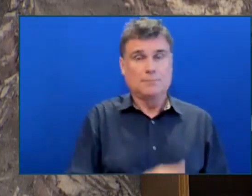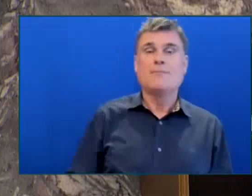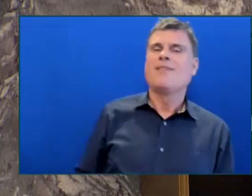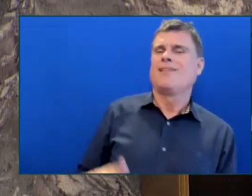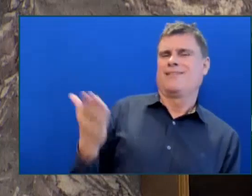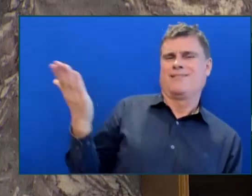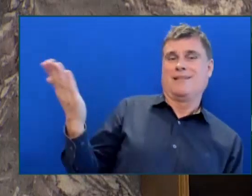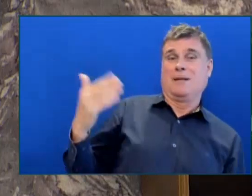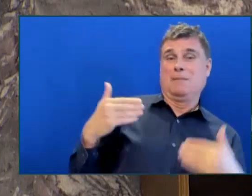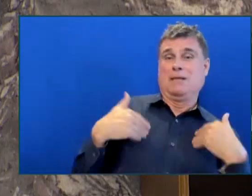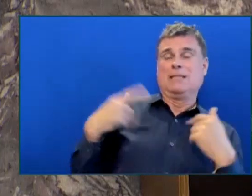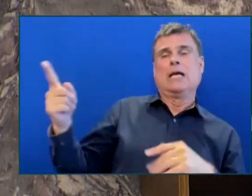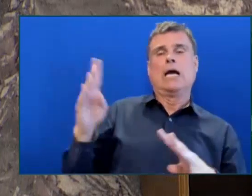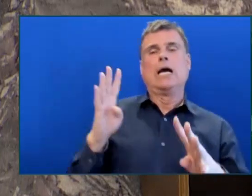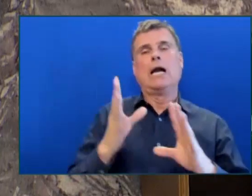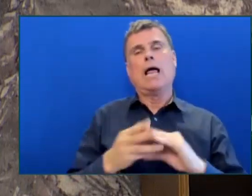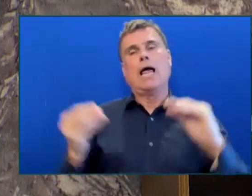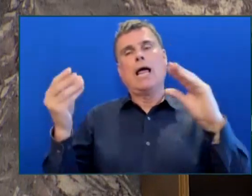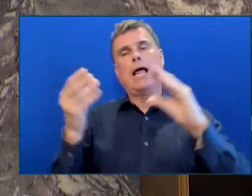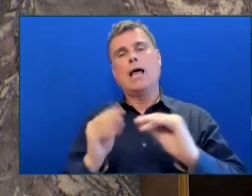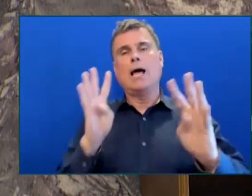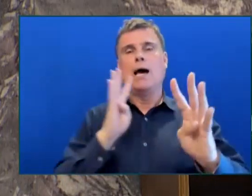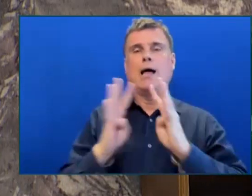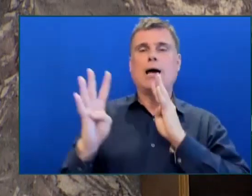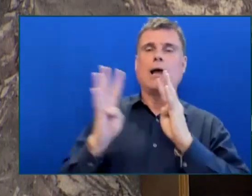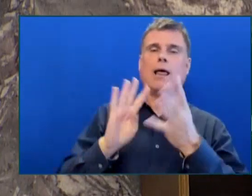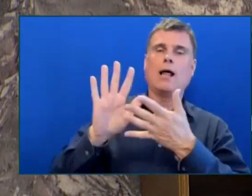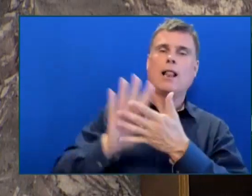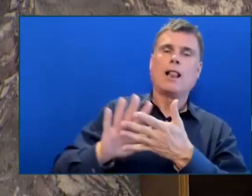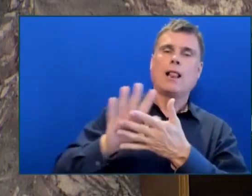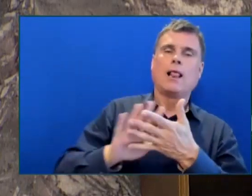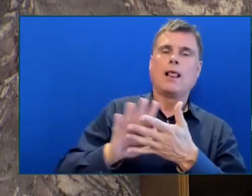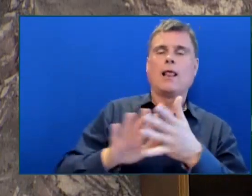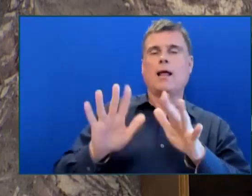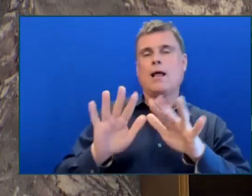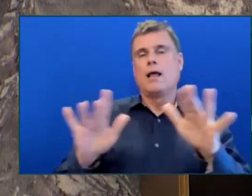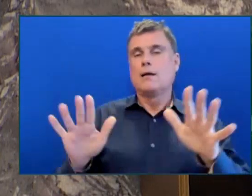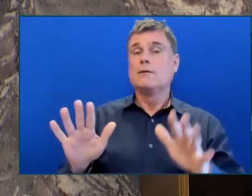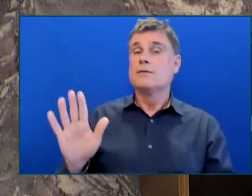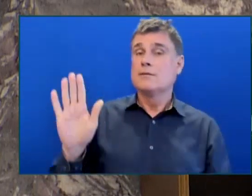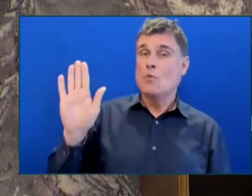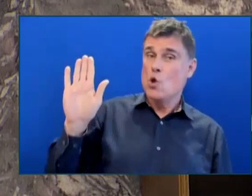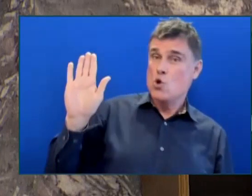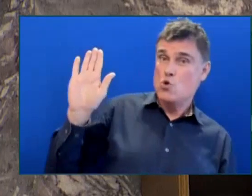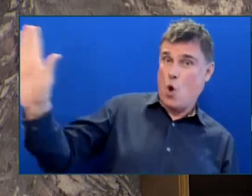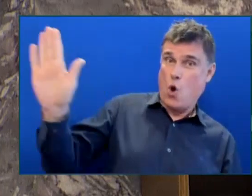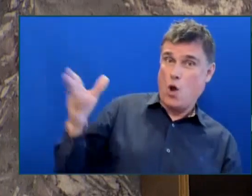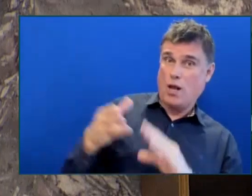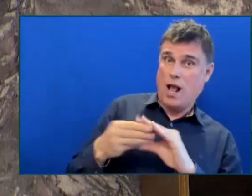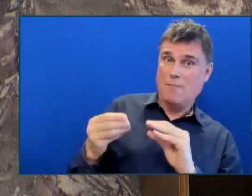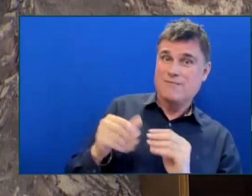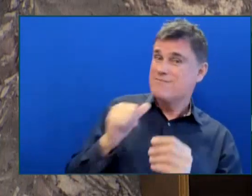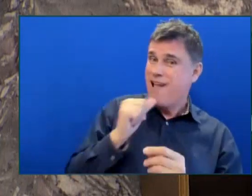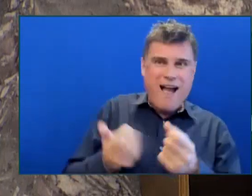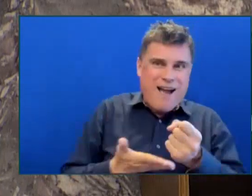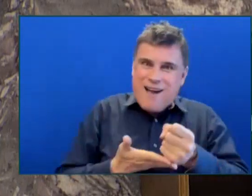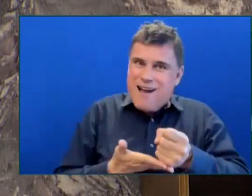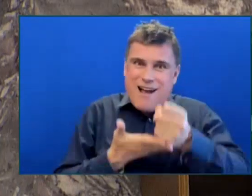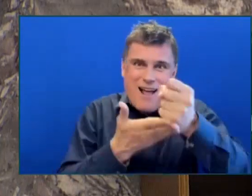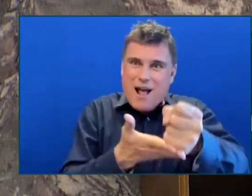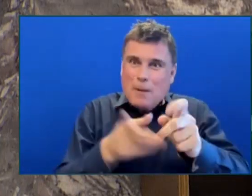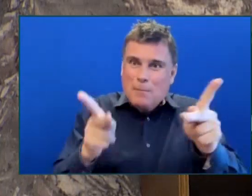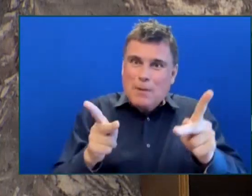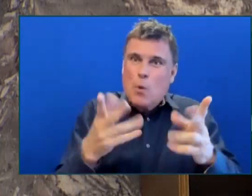helping British Columbians and is not helping millennials get into housing. And BC seniors receive the lowest support in the